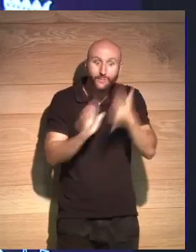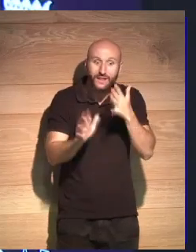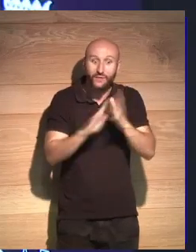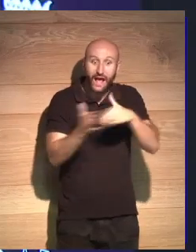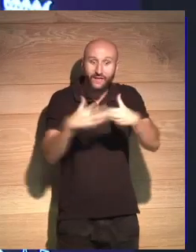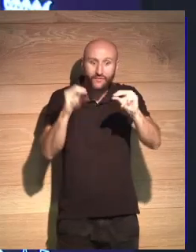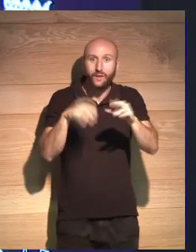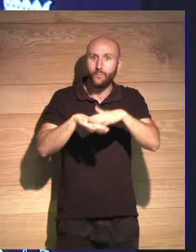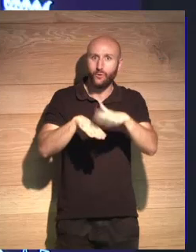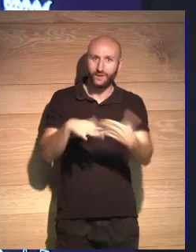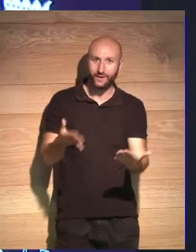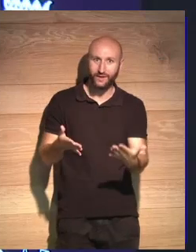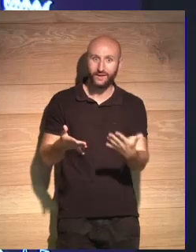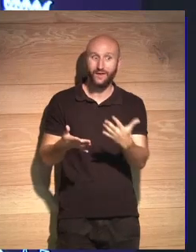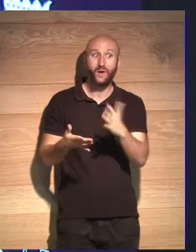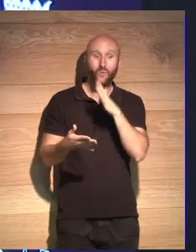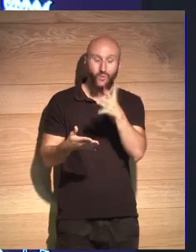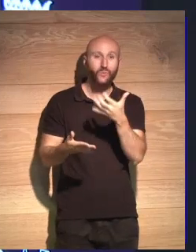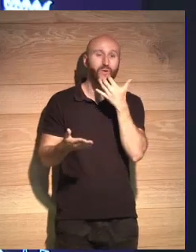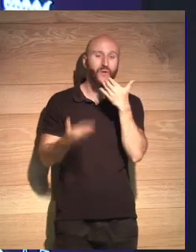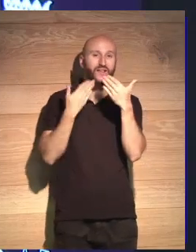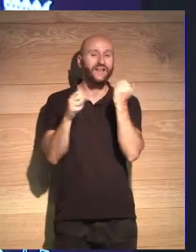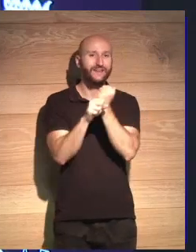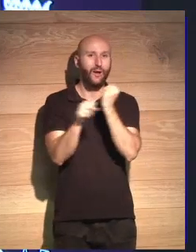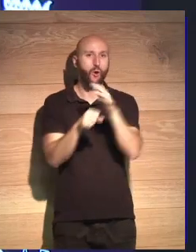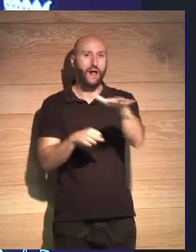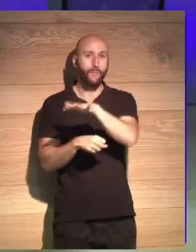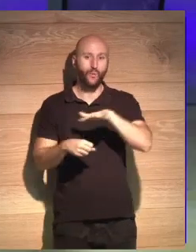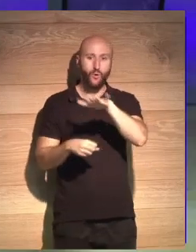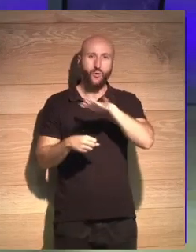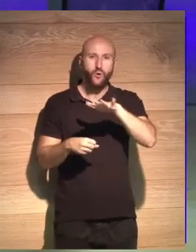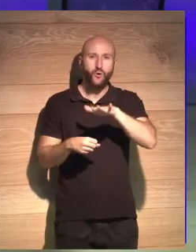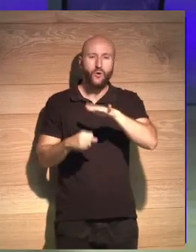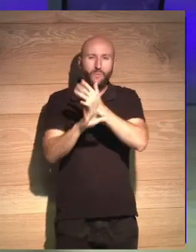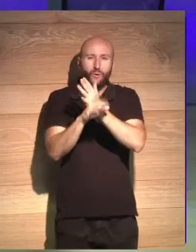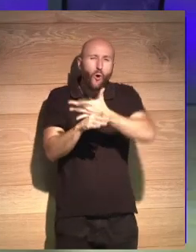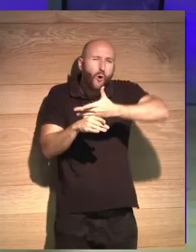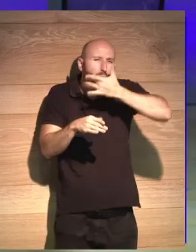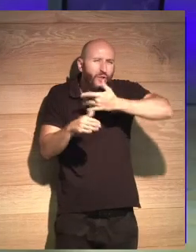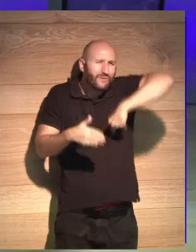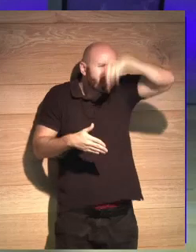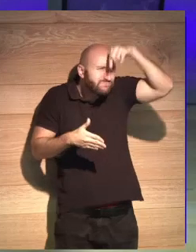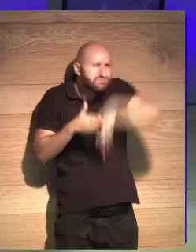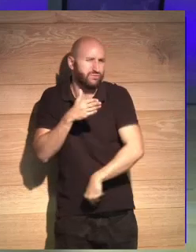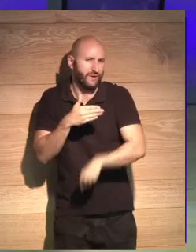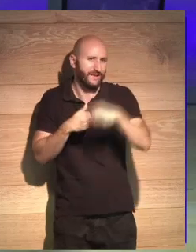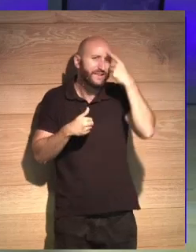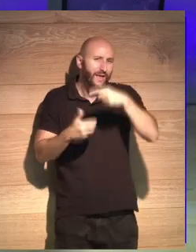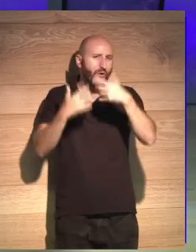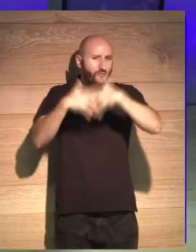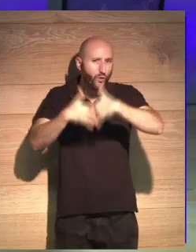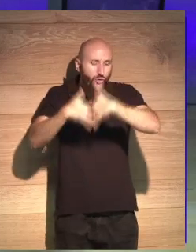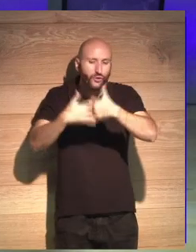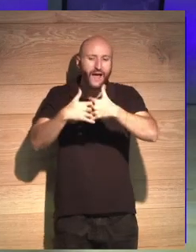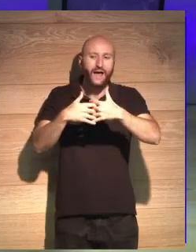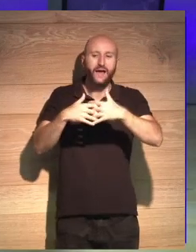it. But speed runners, they do lots of field work. They know the